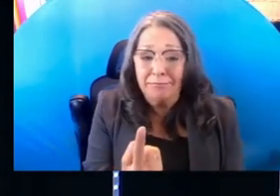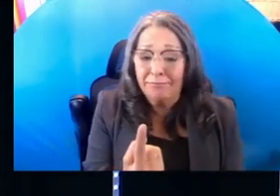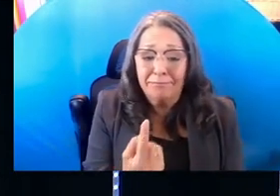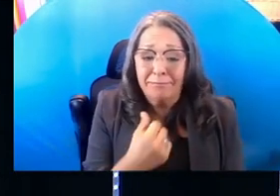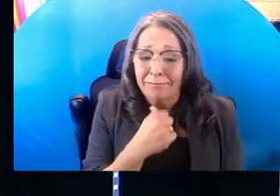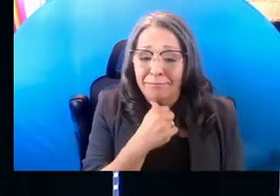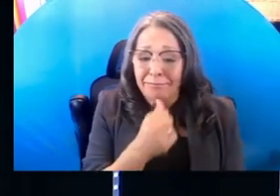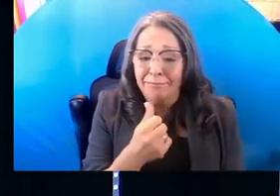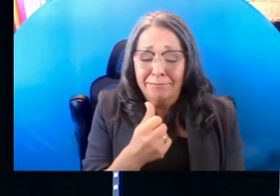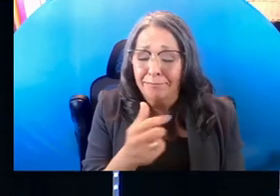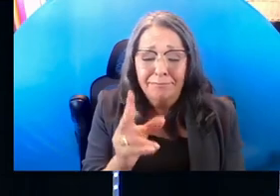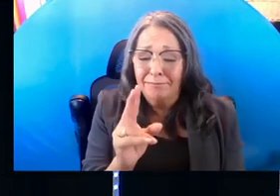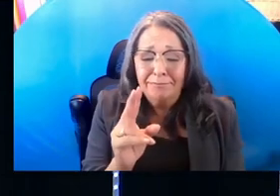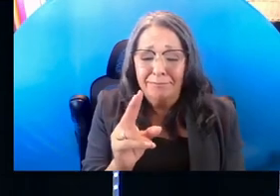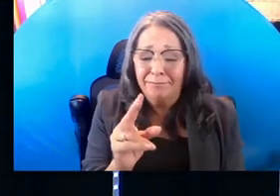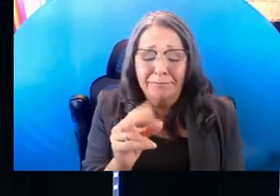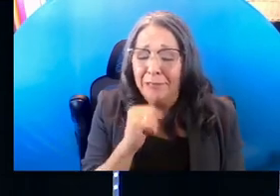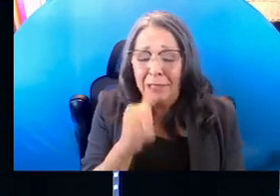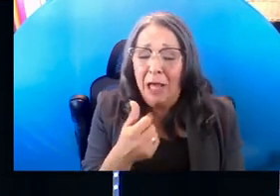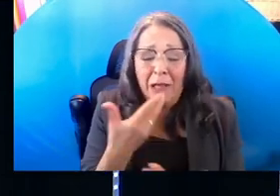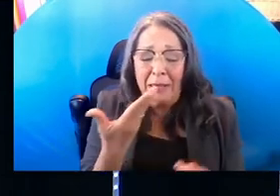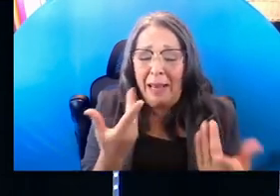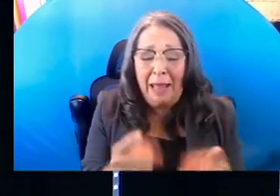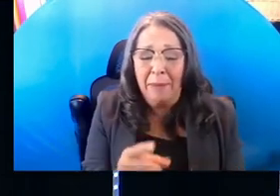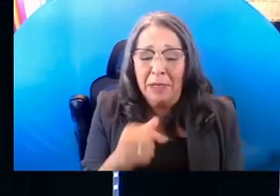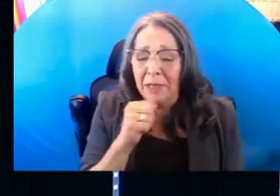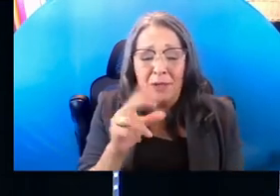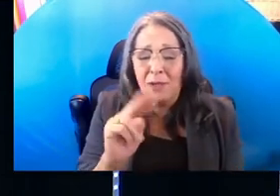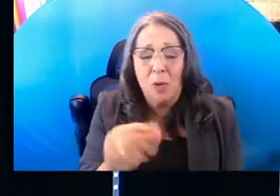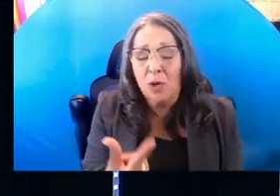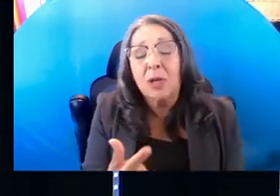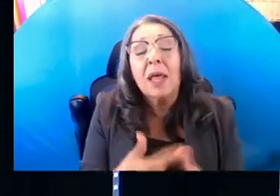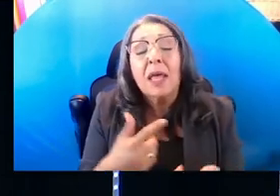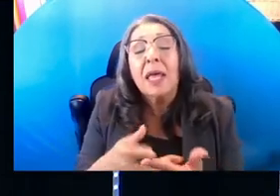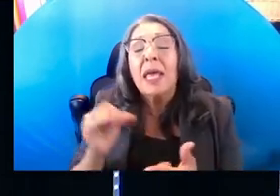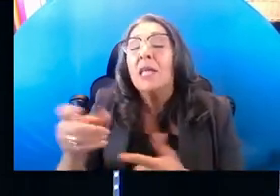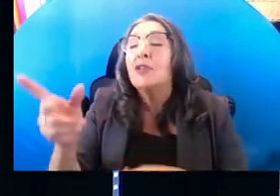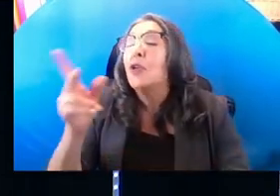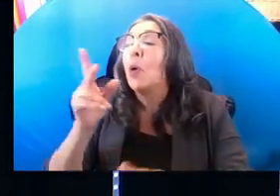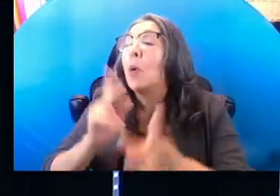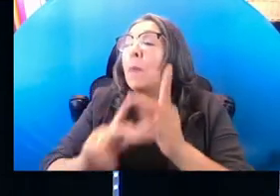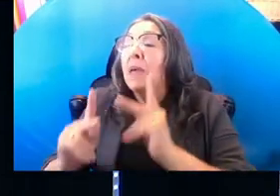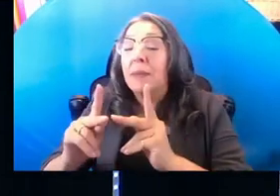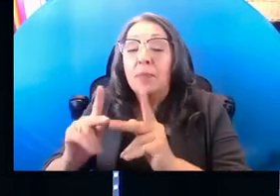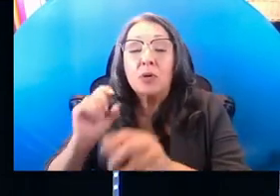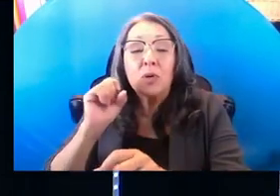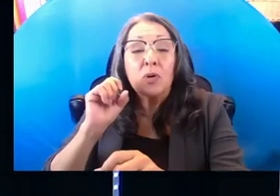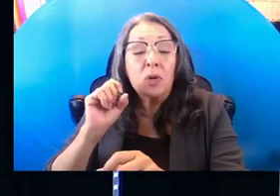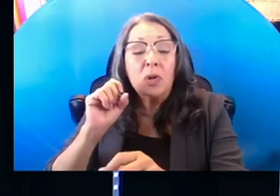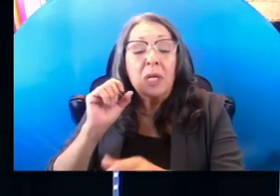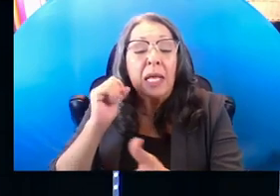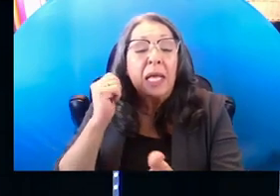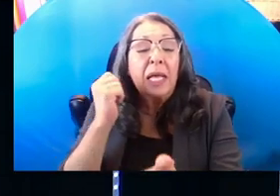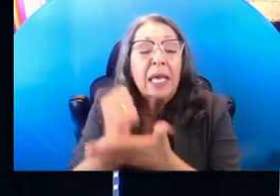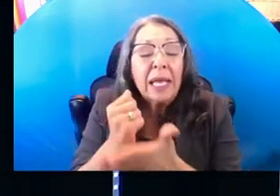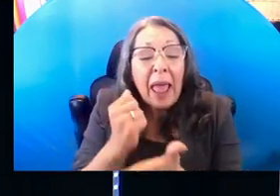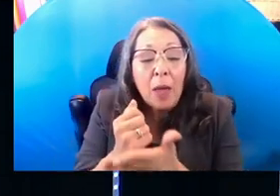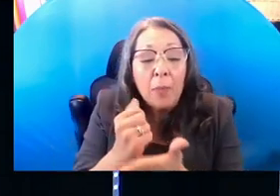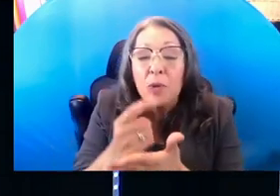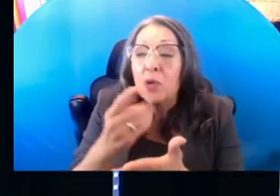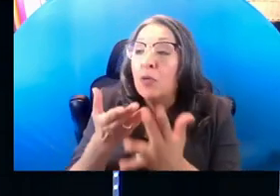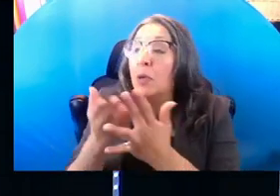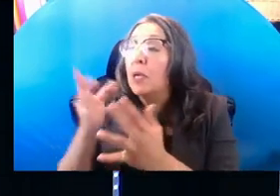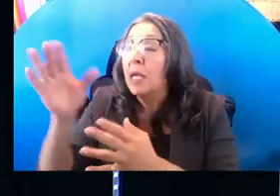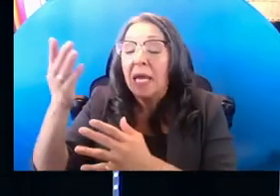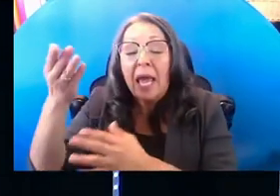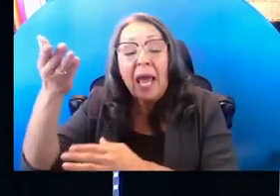invite others in. Sometimes that's how God works, is through his people. Let other people come in. Ask for help. Let them point you in the